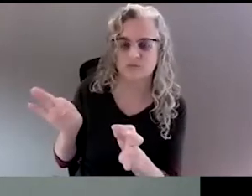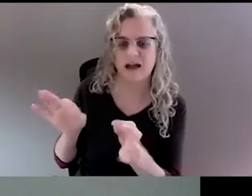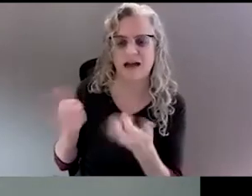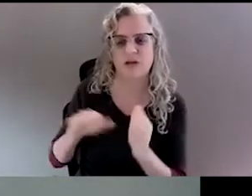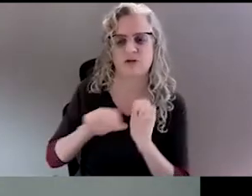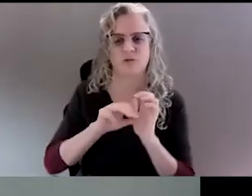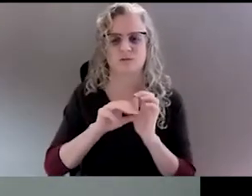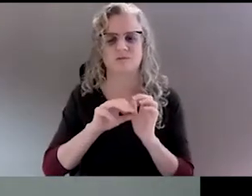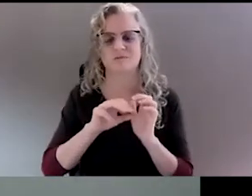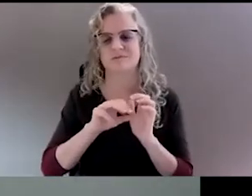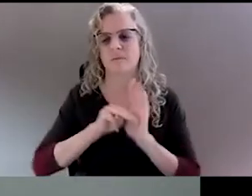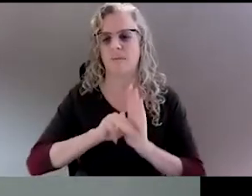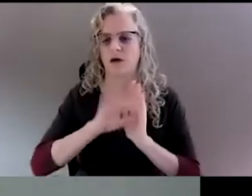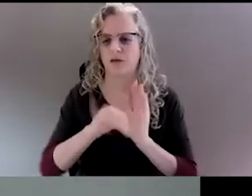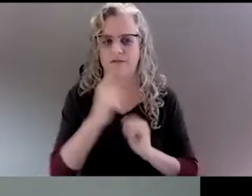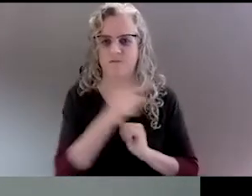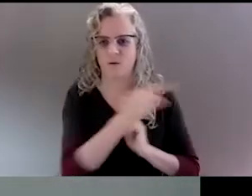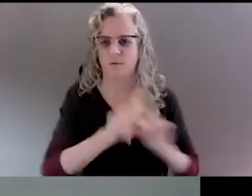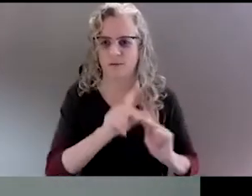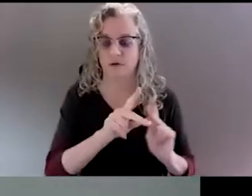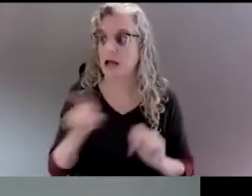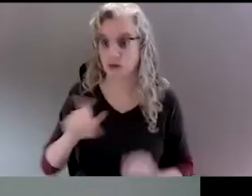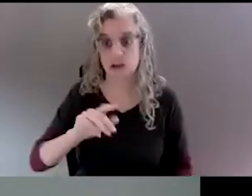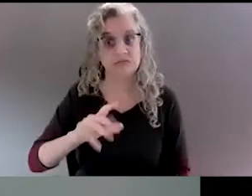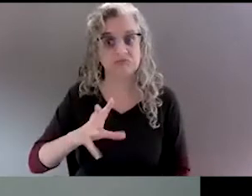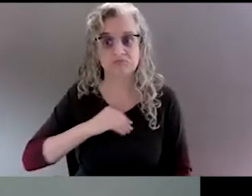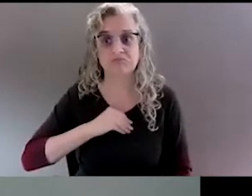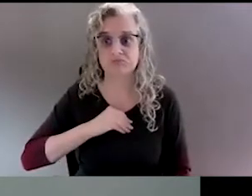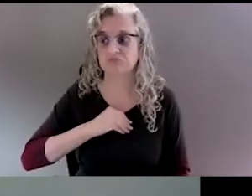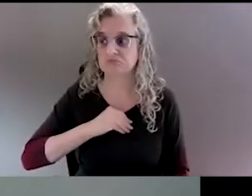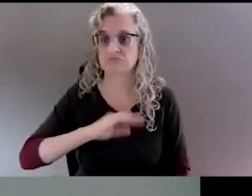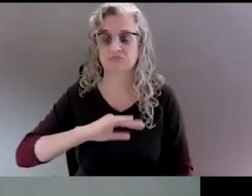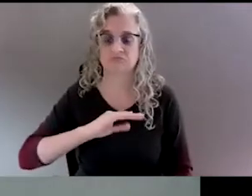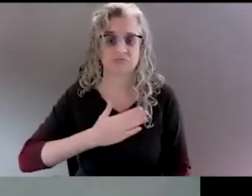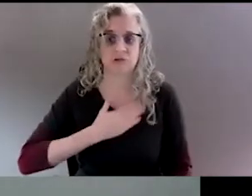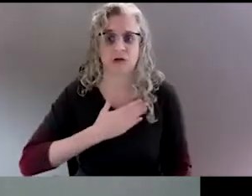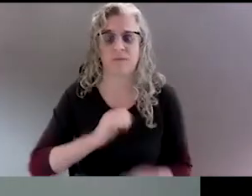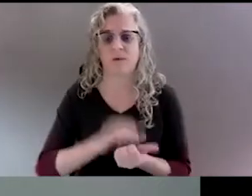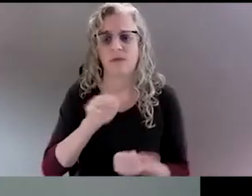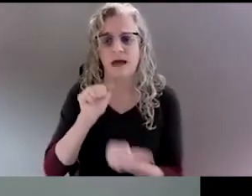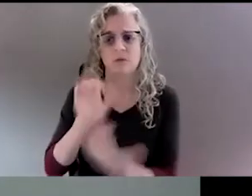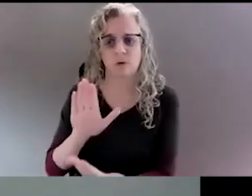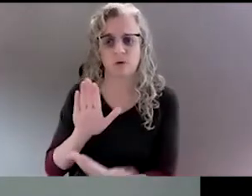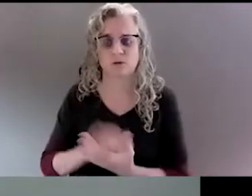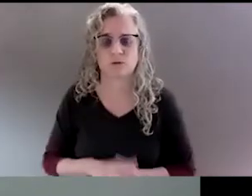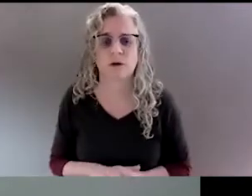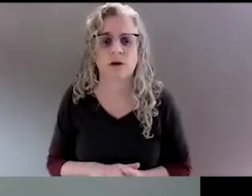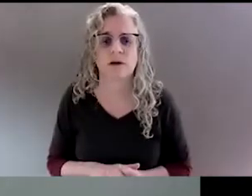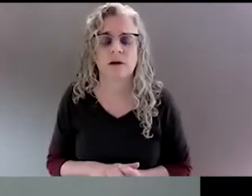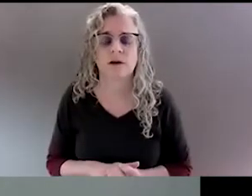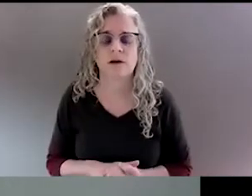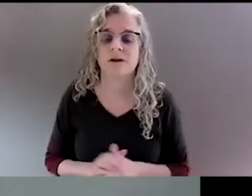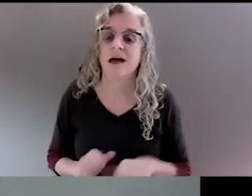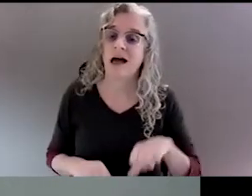her. And she's very happy with that. She understands that. Um, I've also had to explain to her brothers